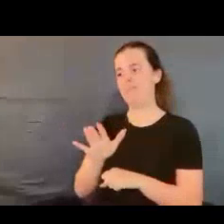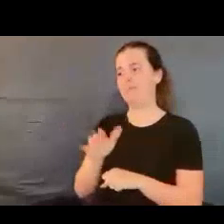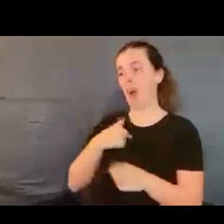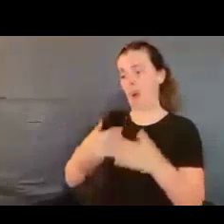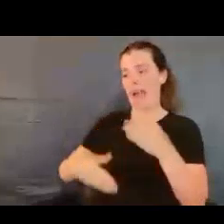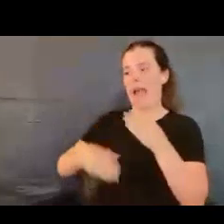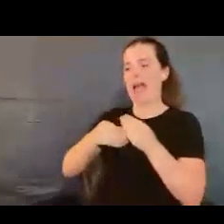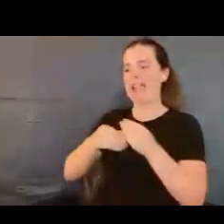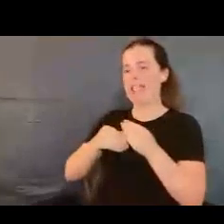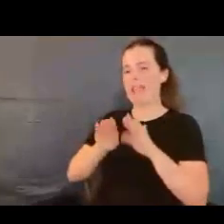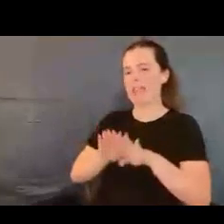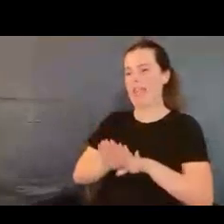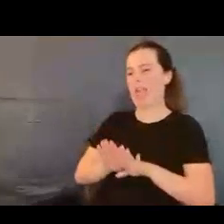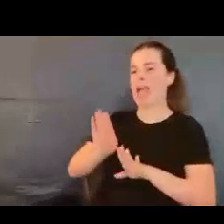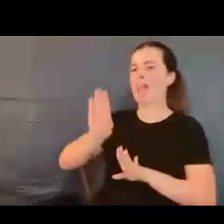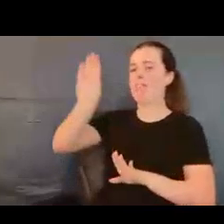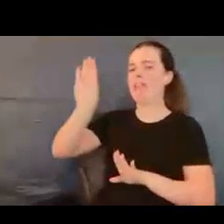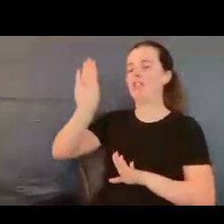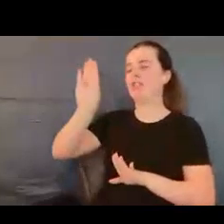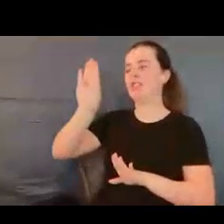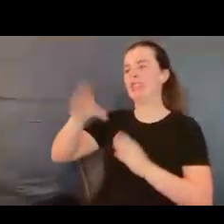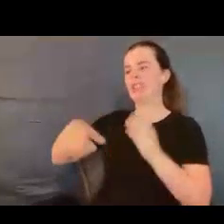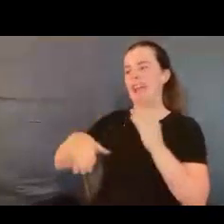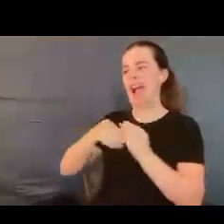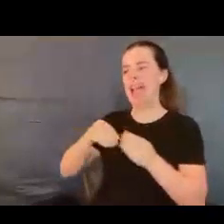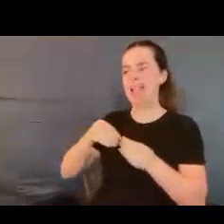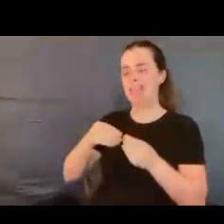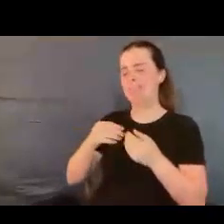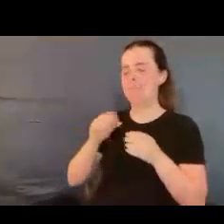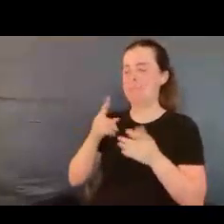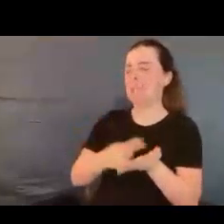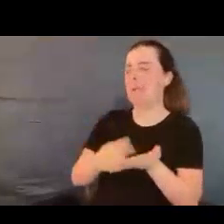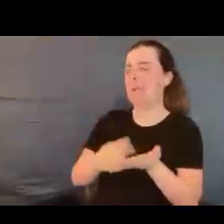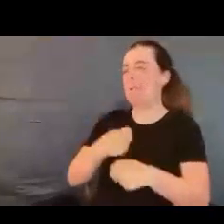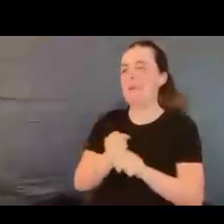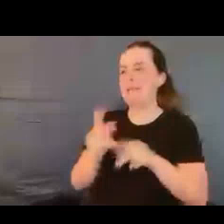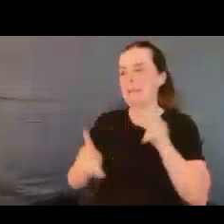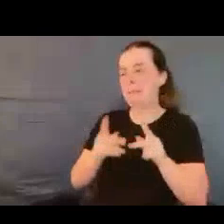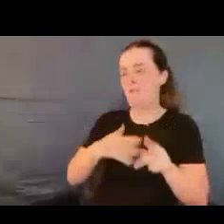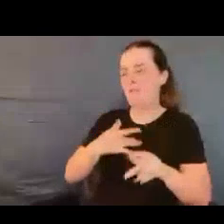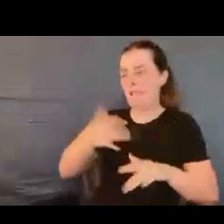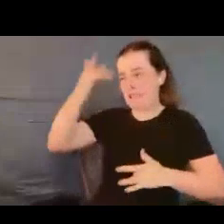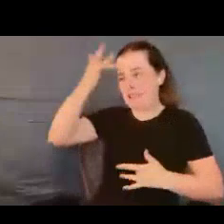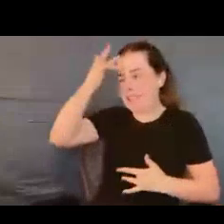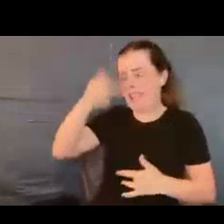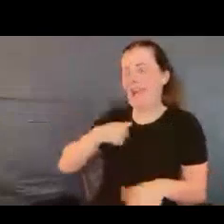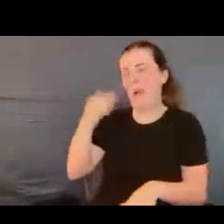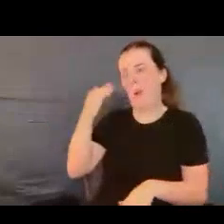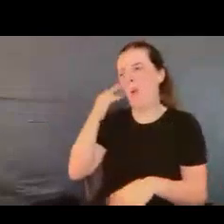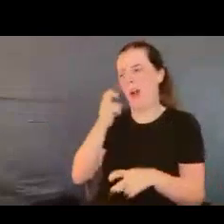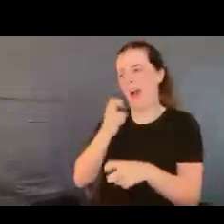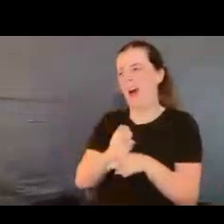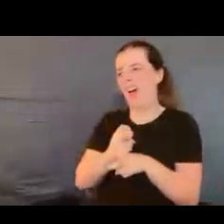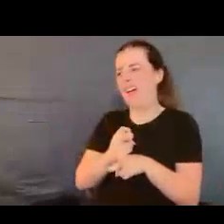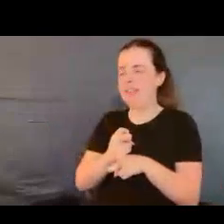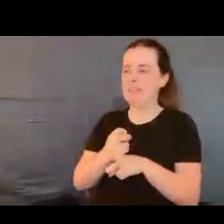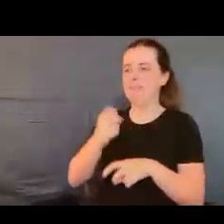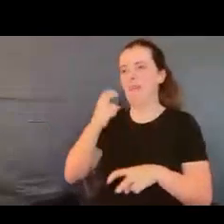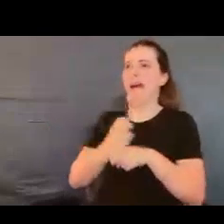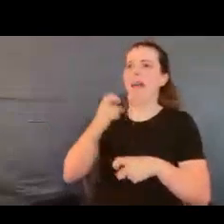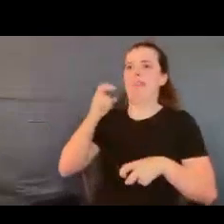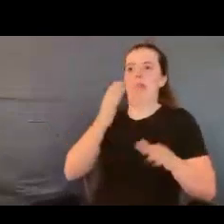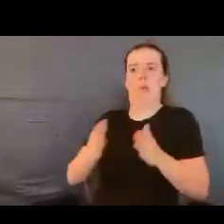elevation gets people sometimes. They make them sick. So that's something to Yes. really, yeah. Yep. I know it's a hard one, not it's hard to prepare if you don't live at